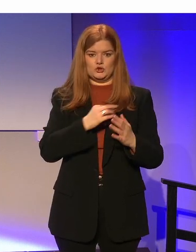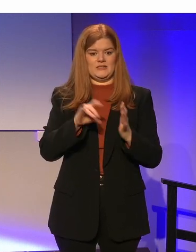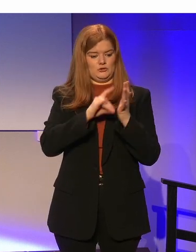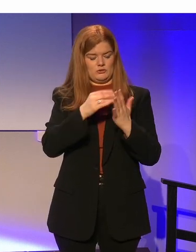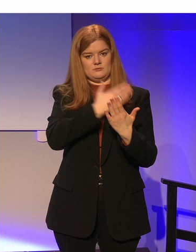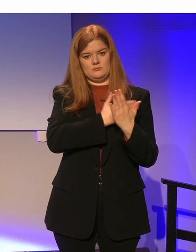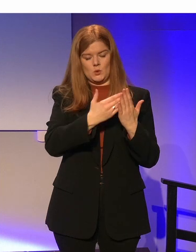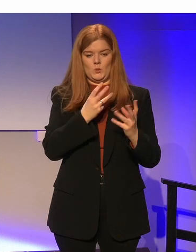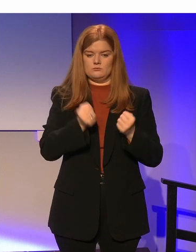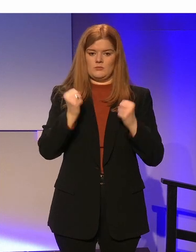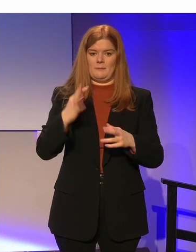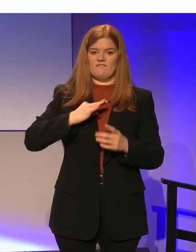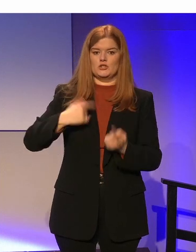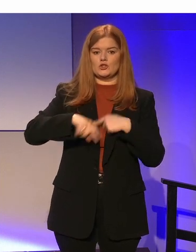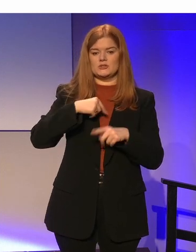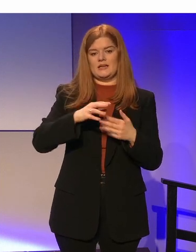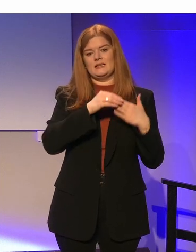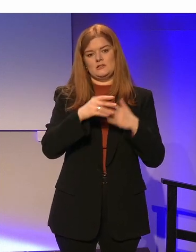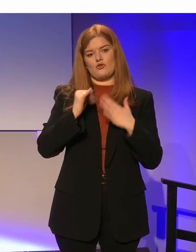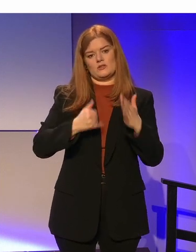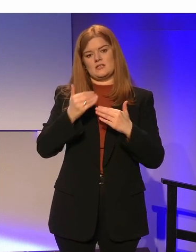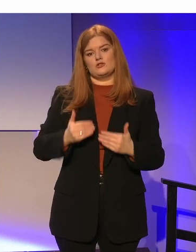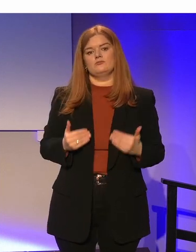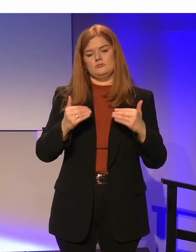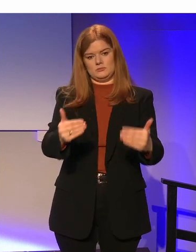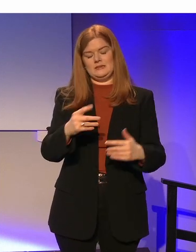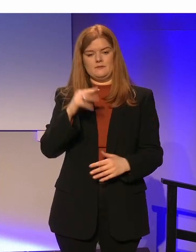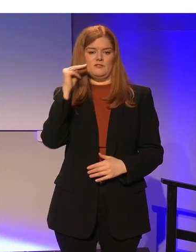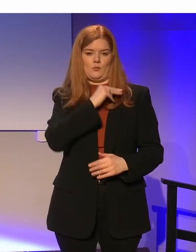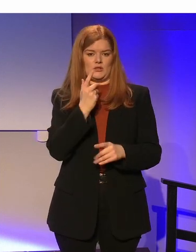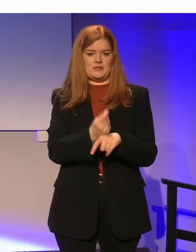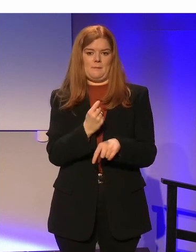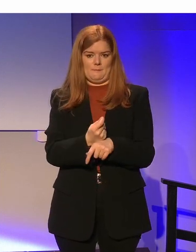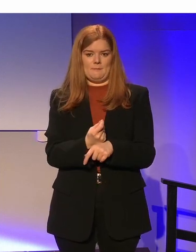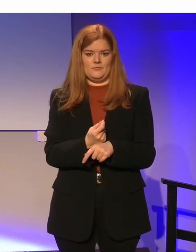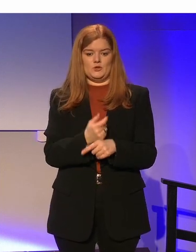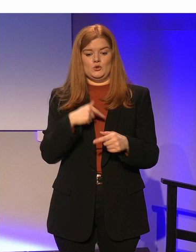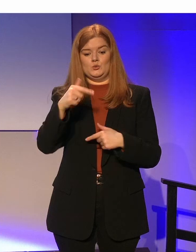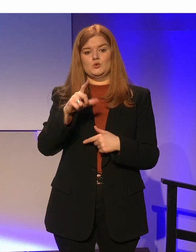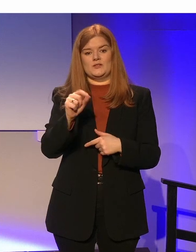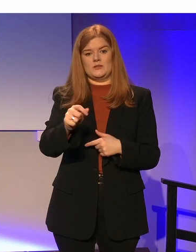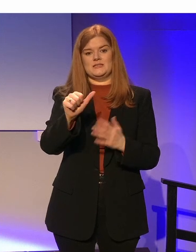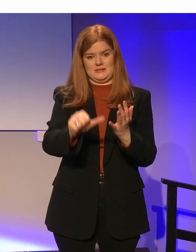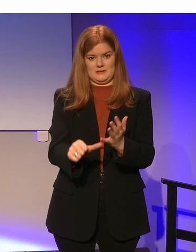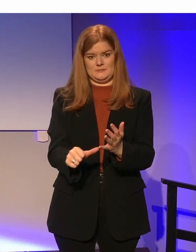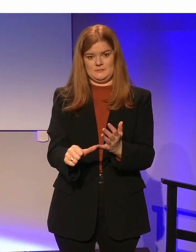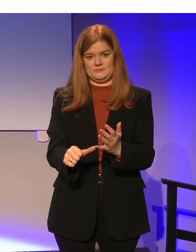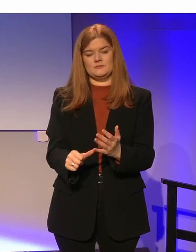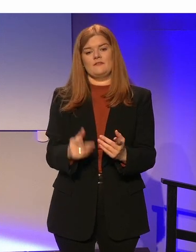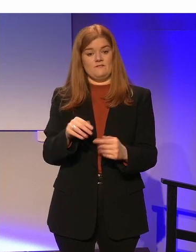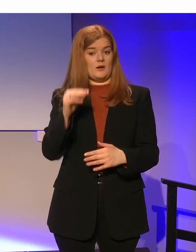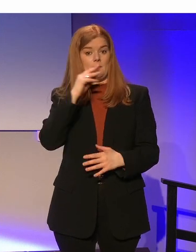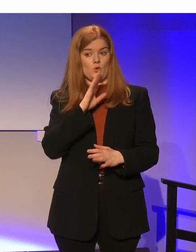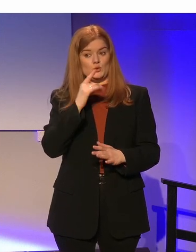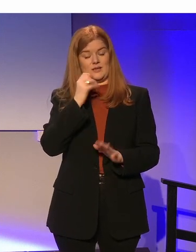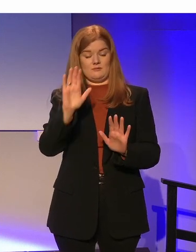be of great benefit and will lead the organisation forward at a critical time to 2026. And it's important